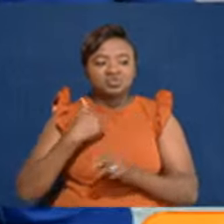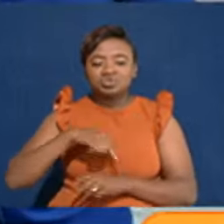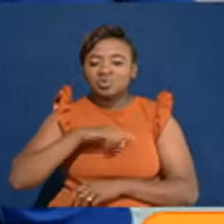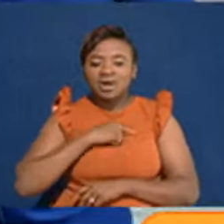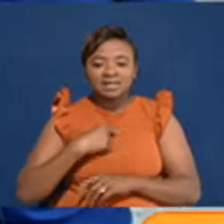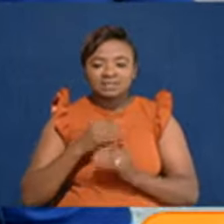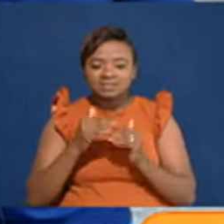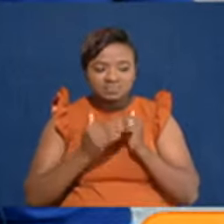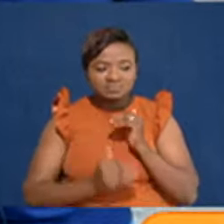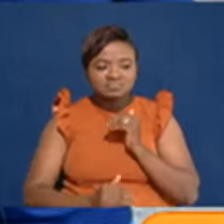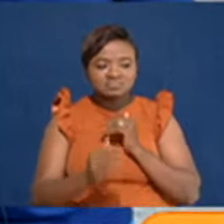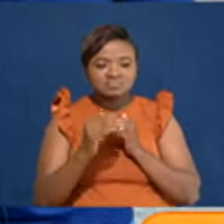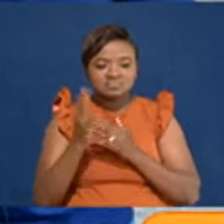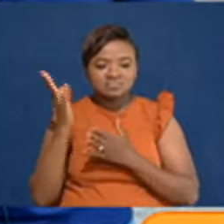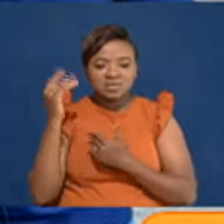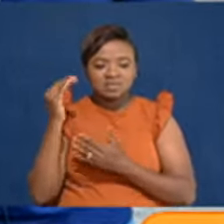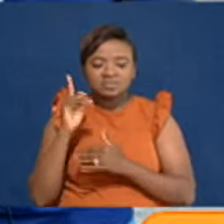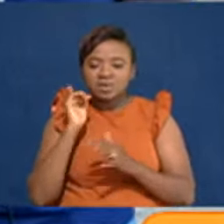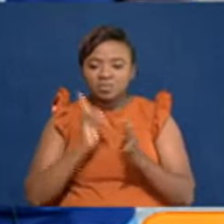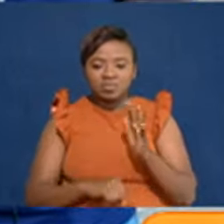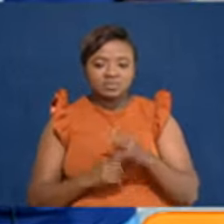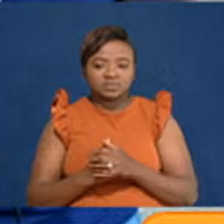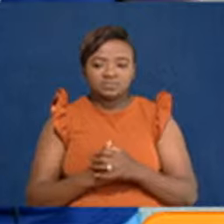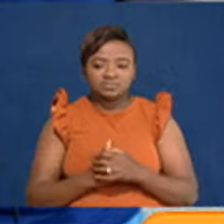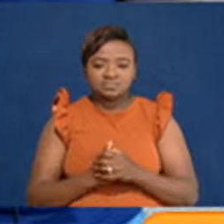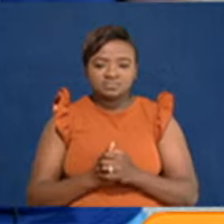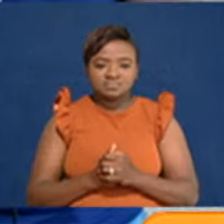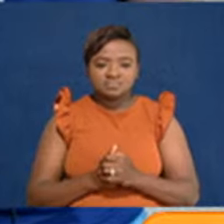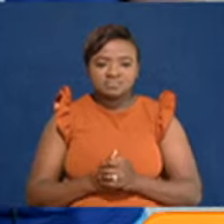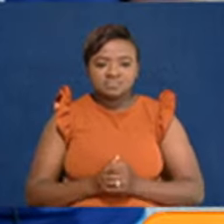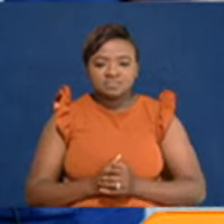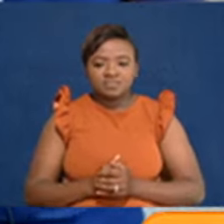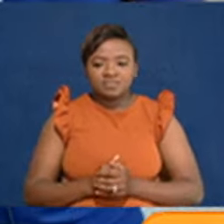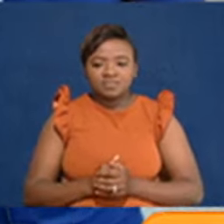looking forward to for where Kenya is concerned?